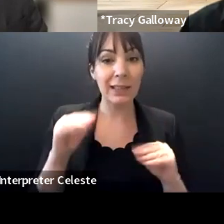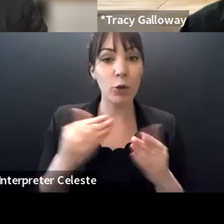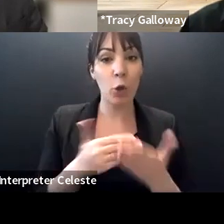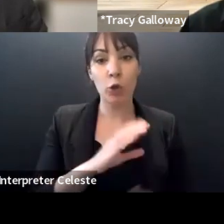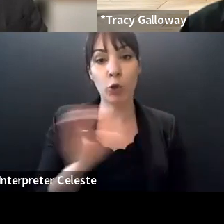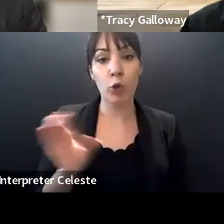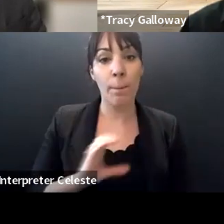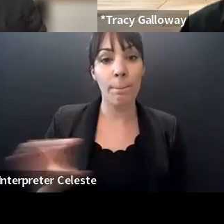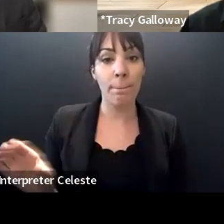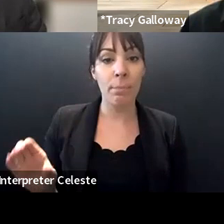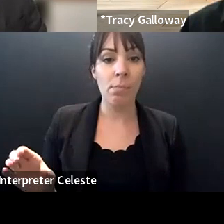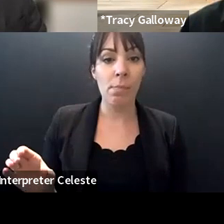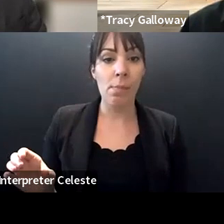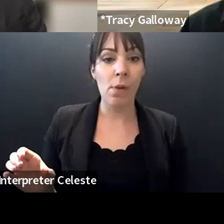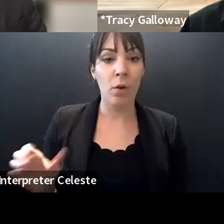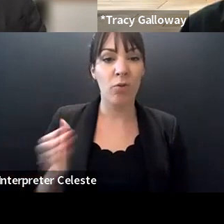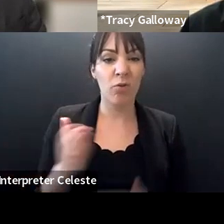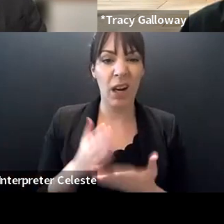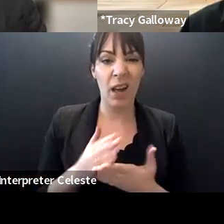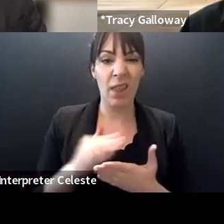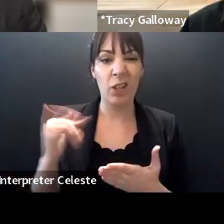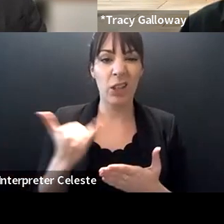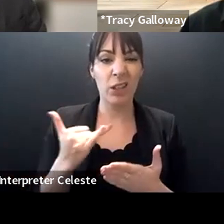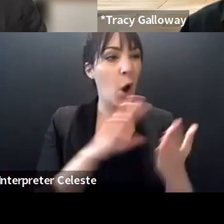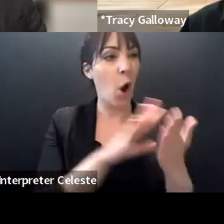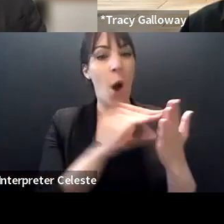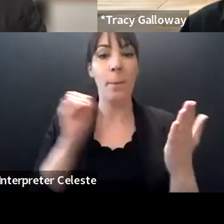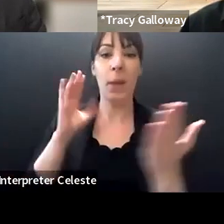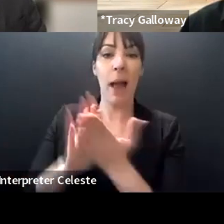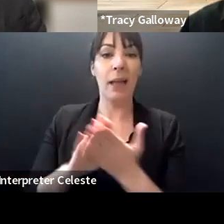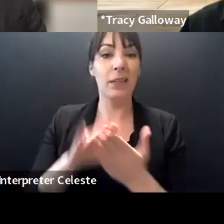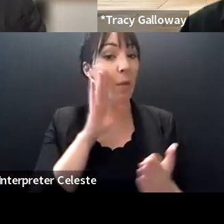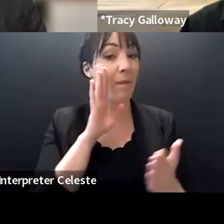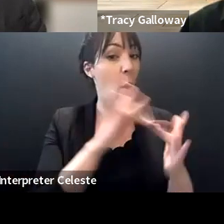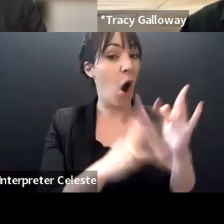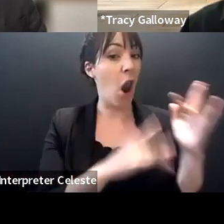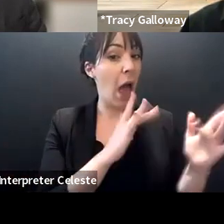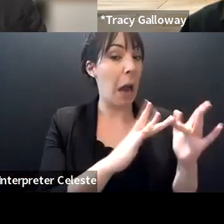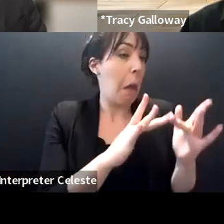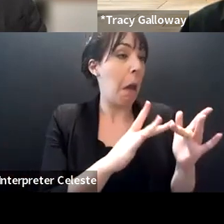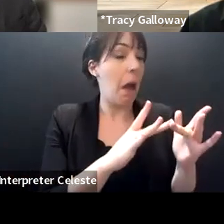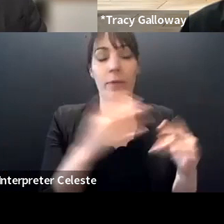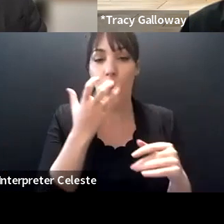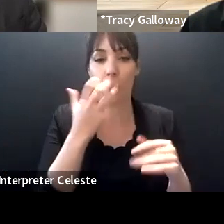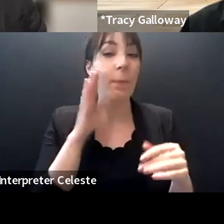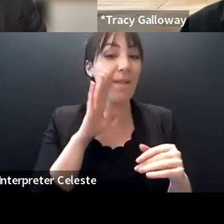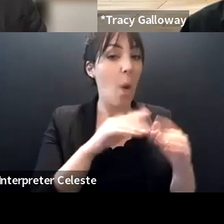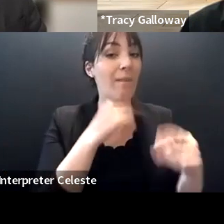like taking what existed and just kind of streaming that information through Zoom without much further thought.